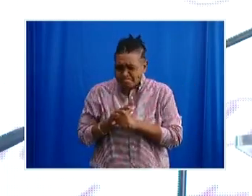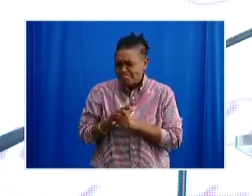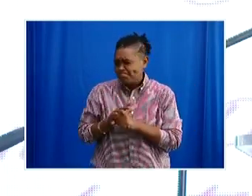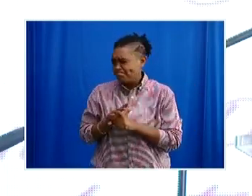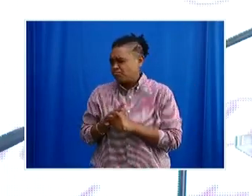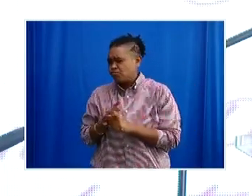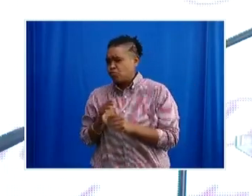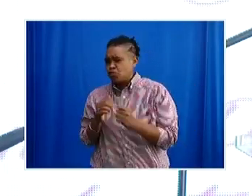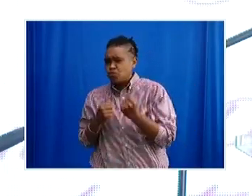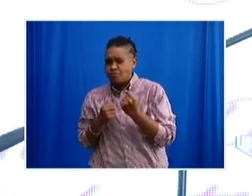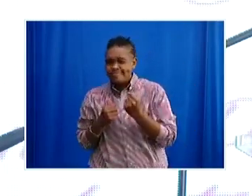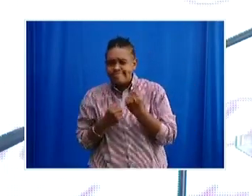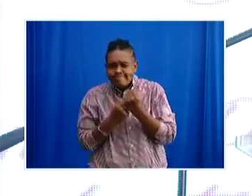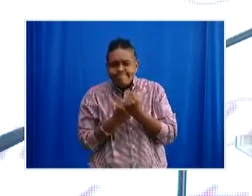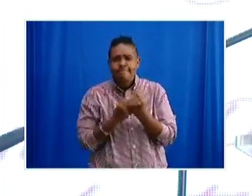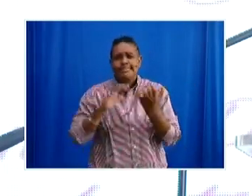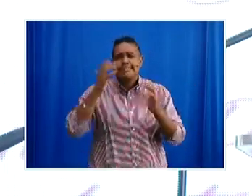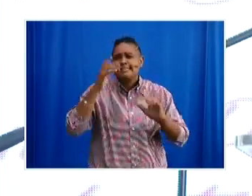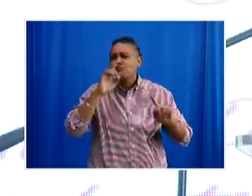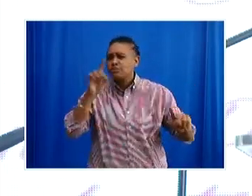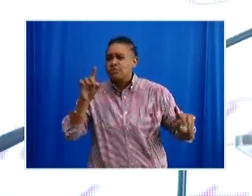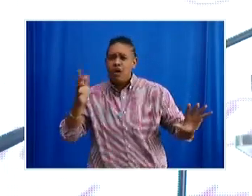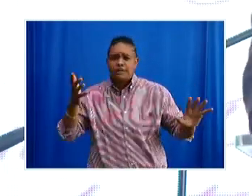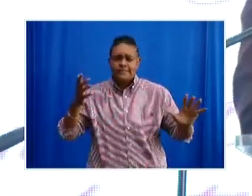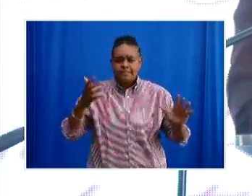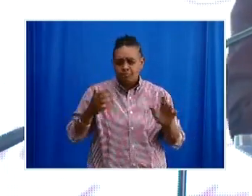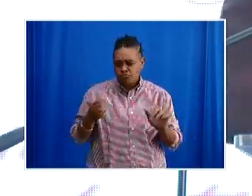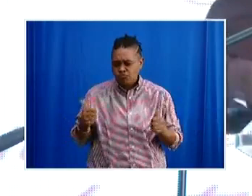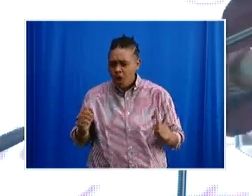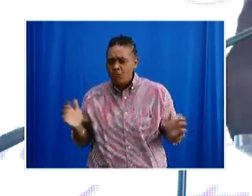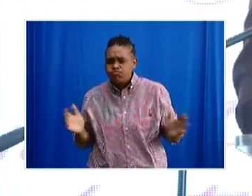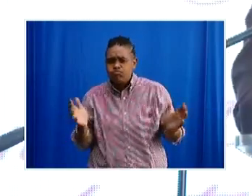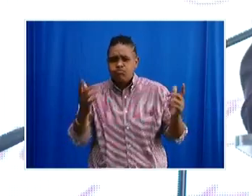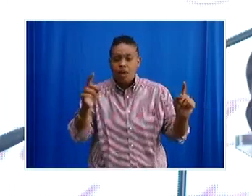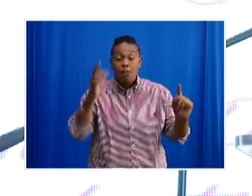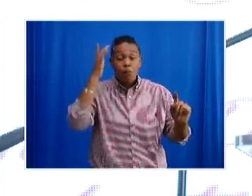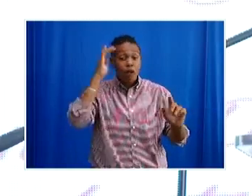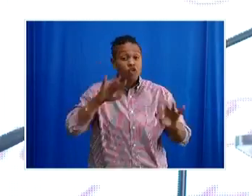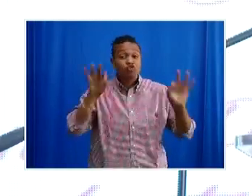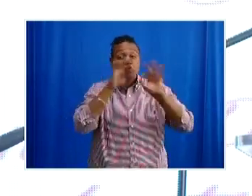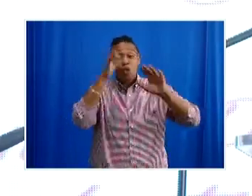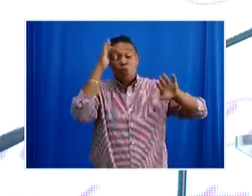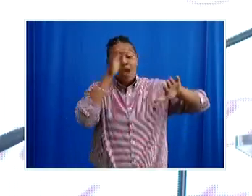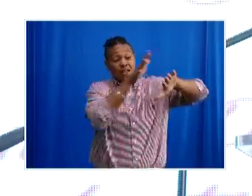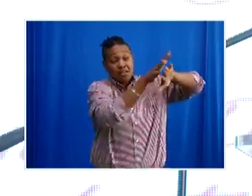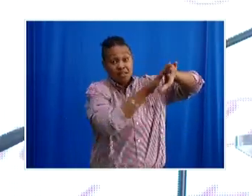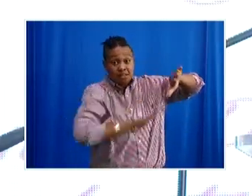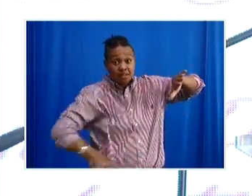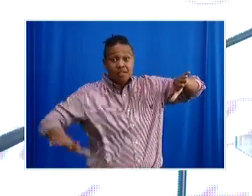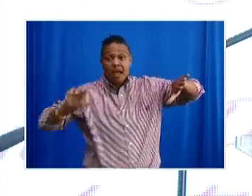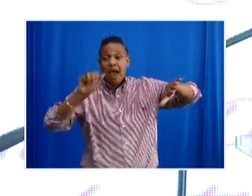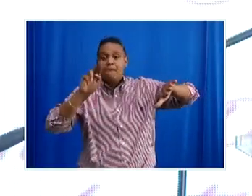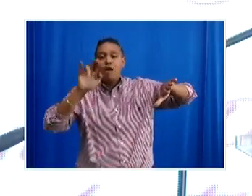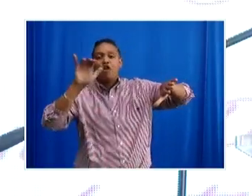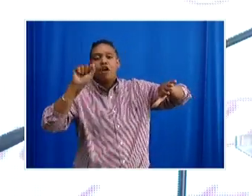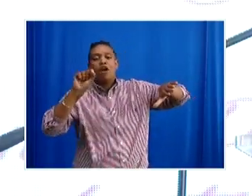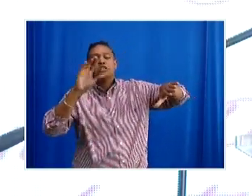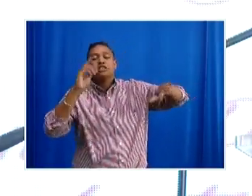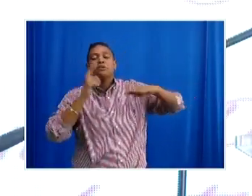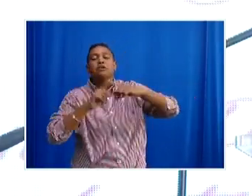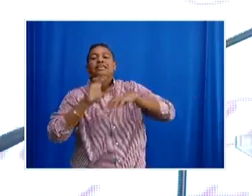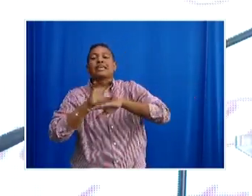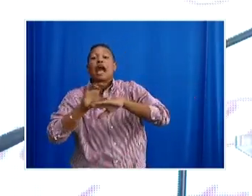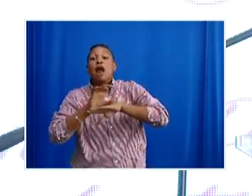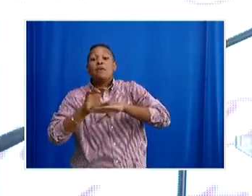response is critical because the region takes its cue from